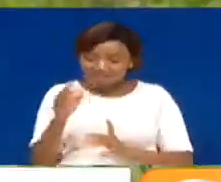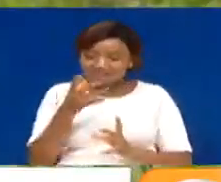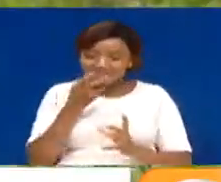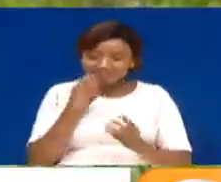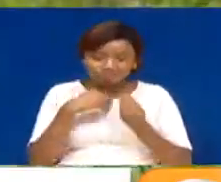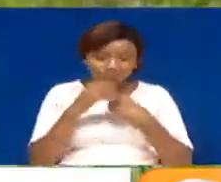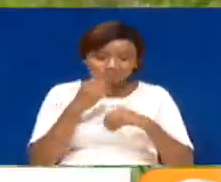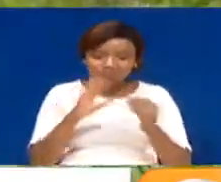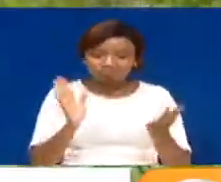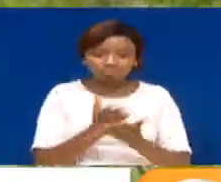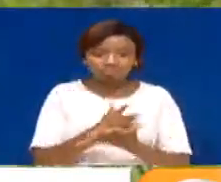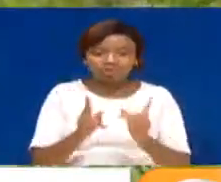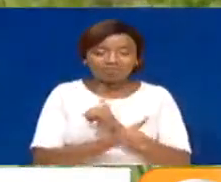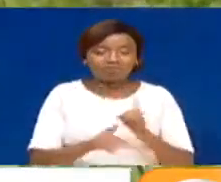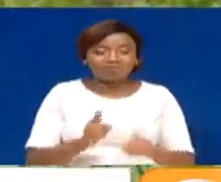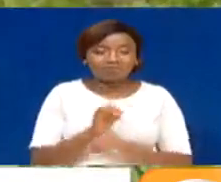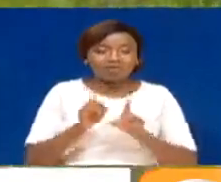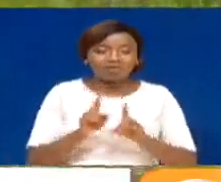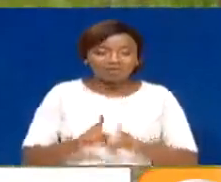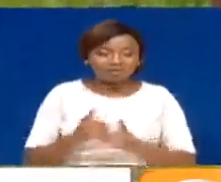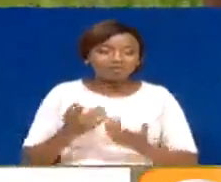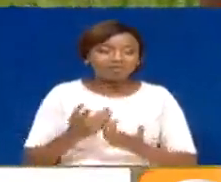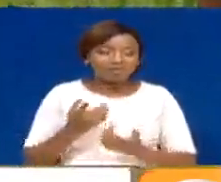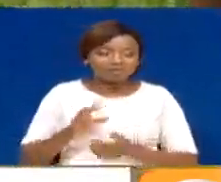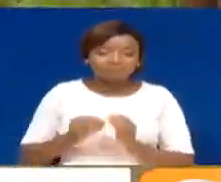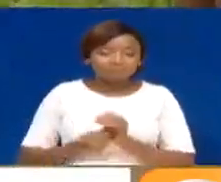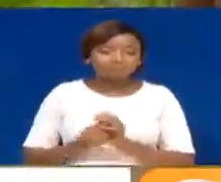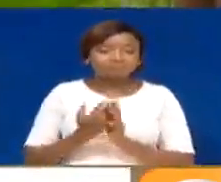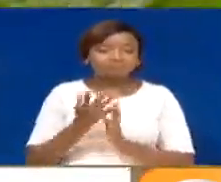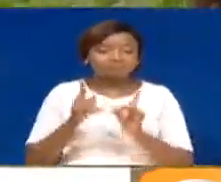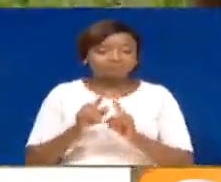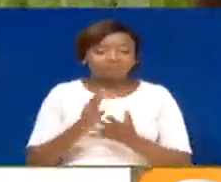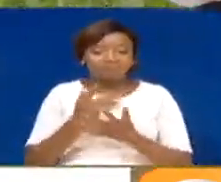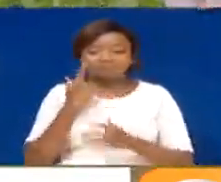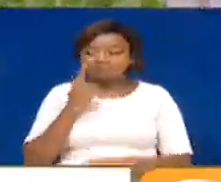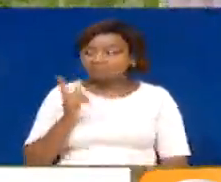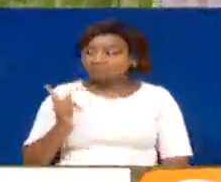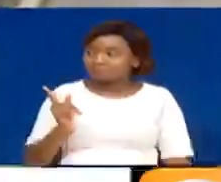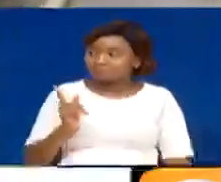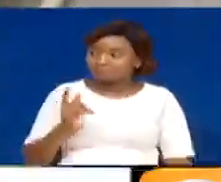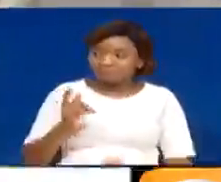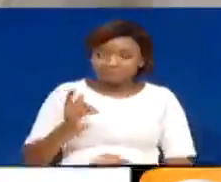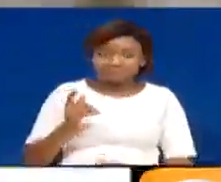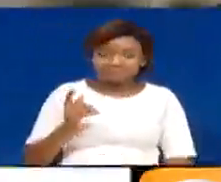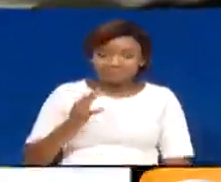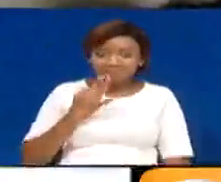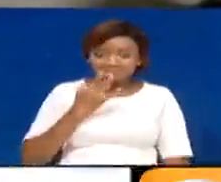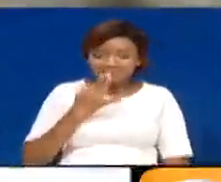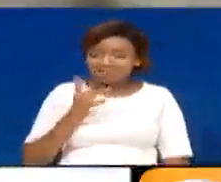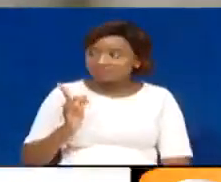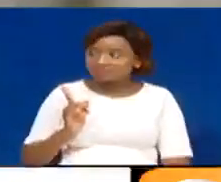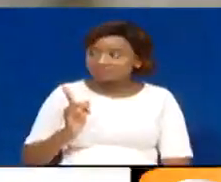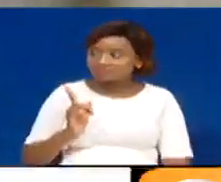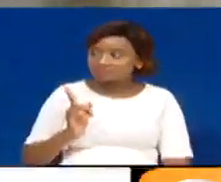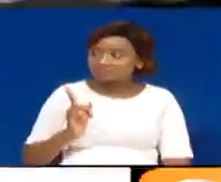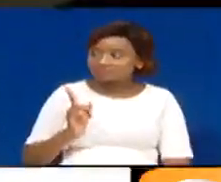nzima. Kila mahali ukitembea hata tunawakanyaga. Farmers here have resorted to sprinkling their crops with a mixture of water and red